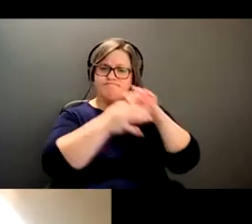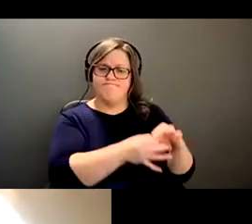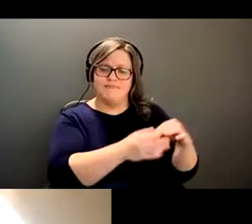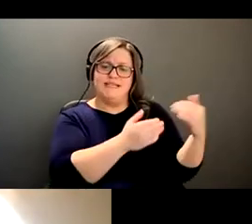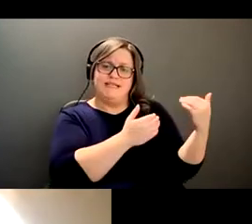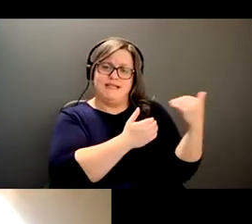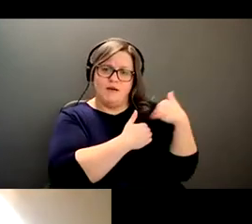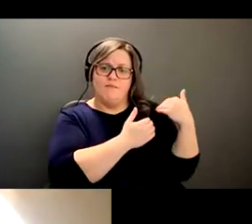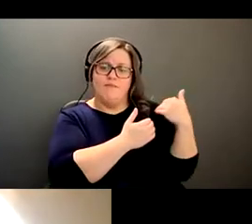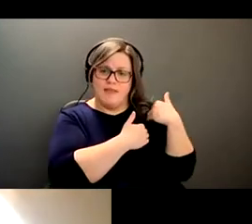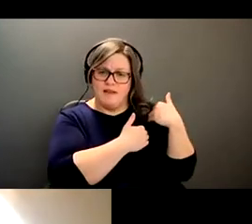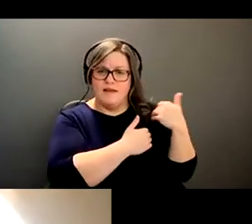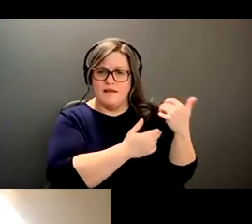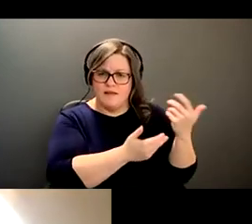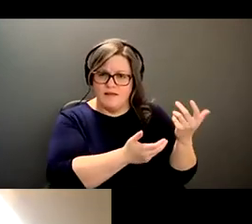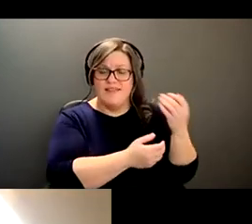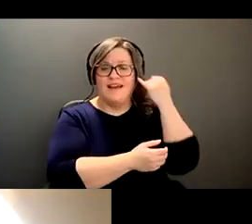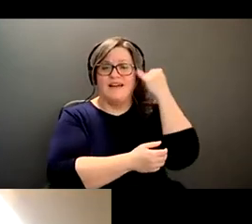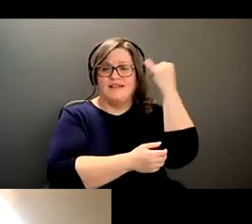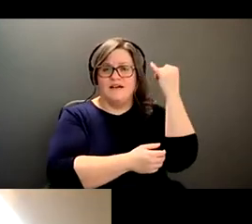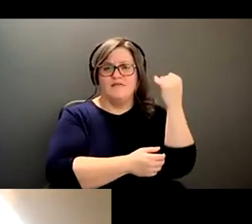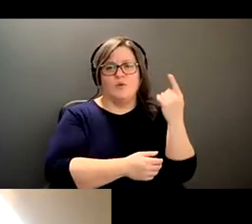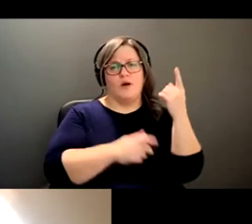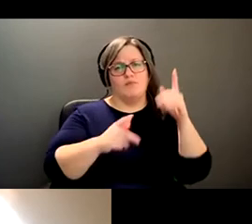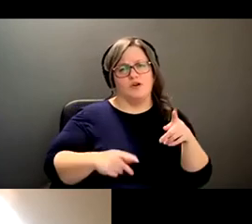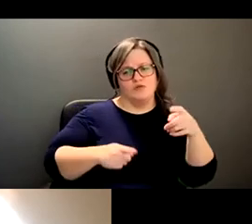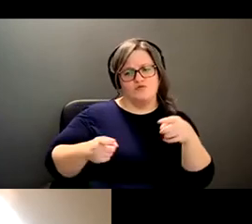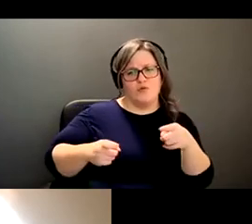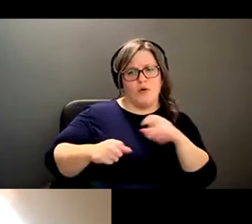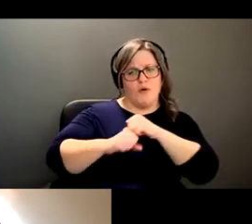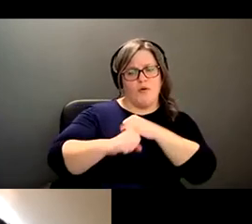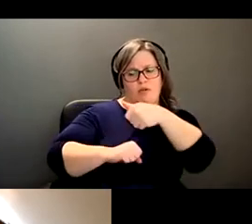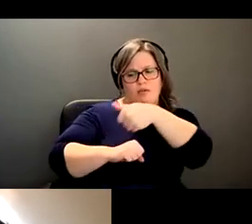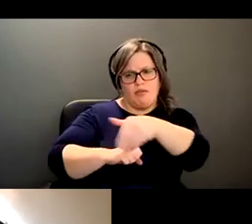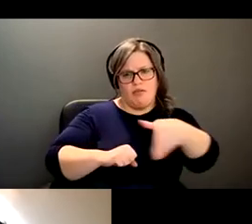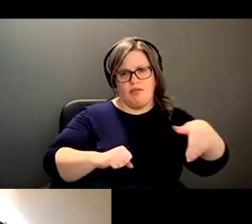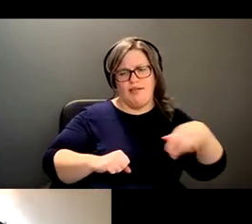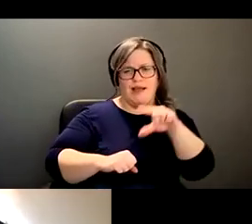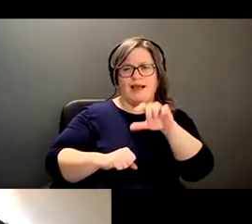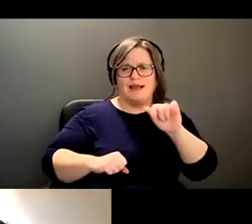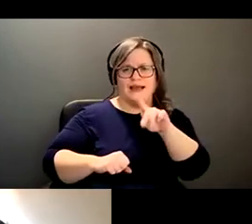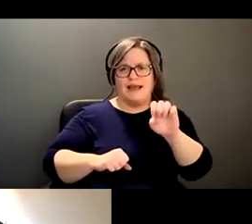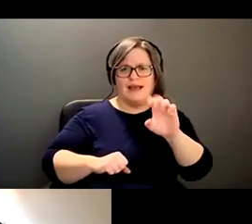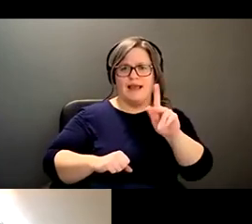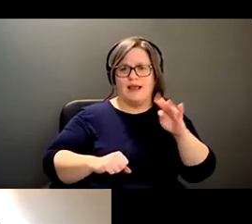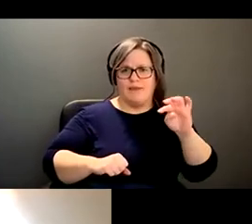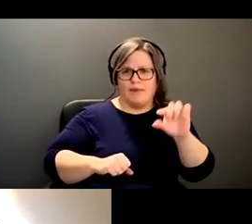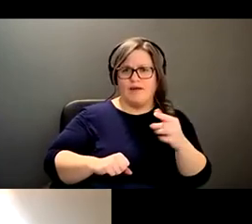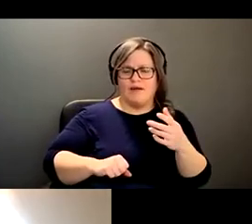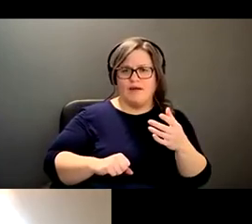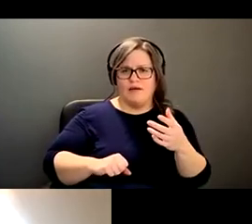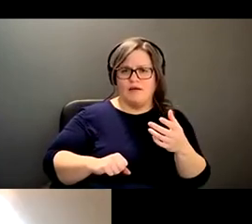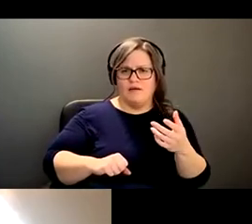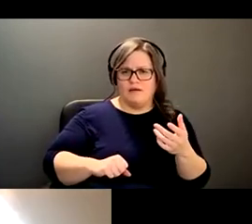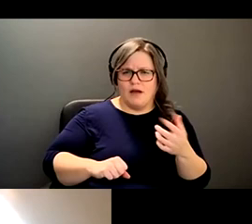know, the idea of gatekeeping, it is really like reoccurring in my mind because it's like, whose car,